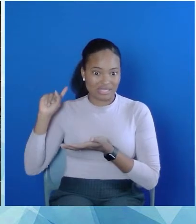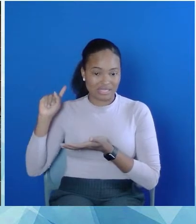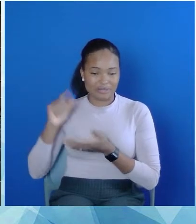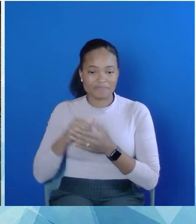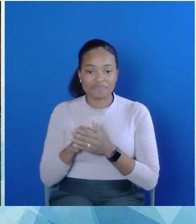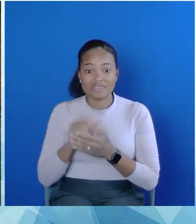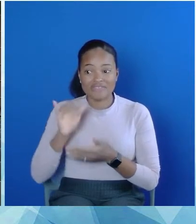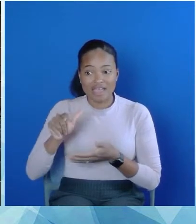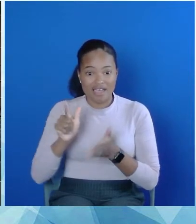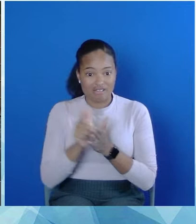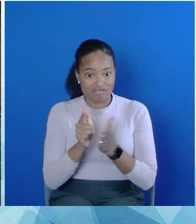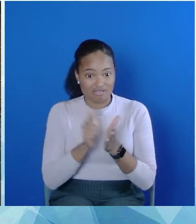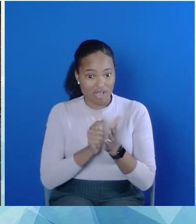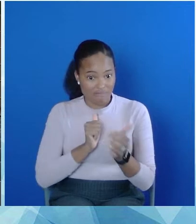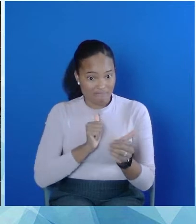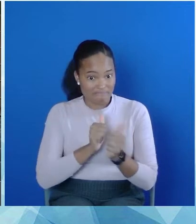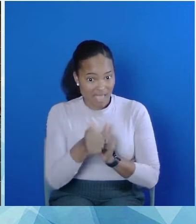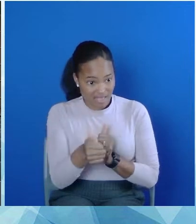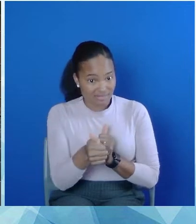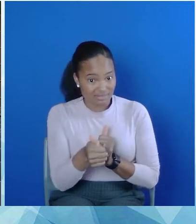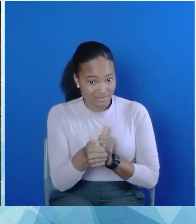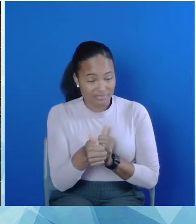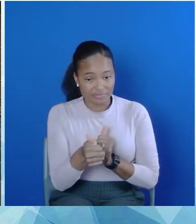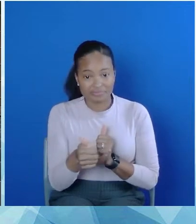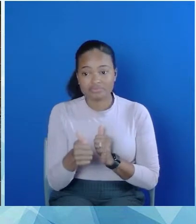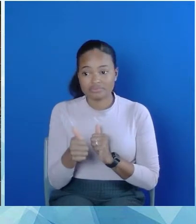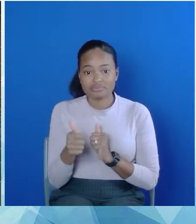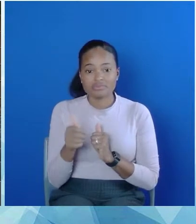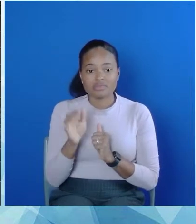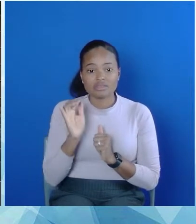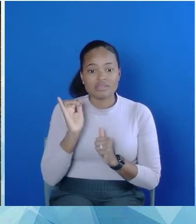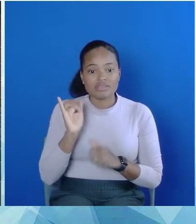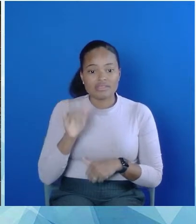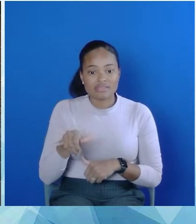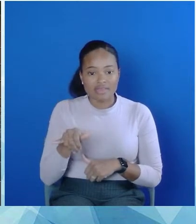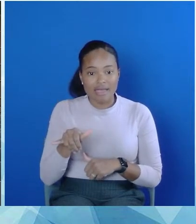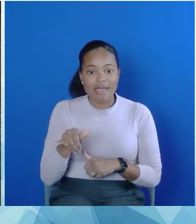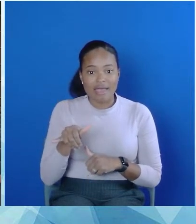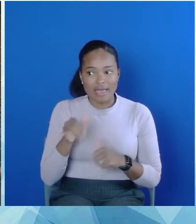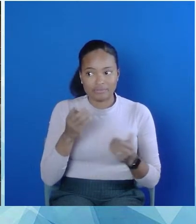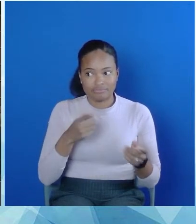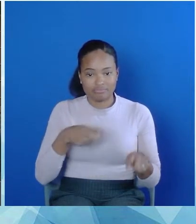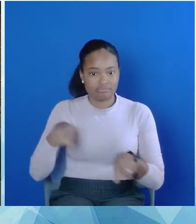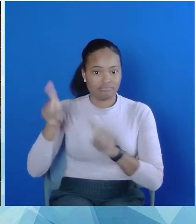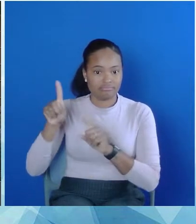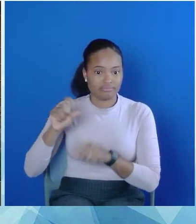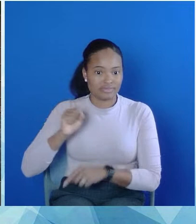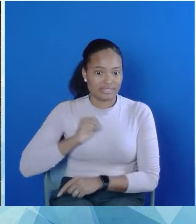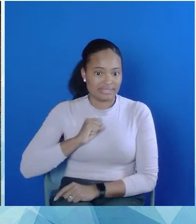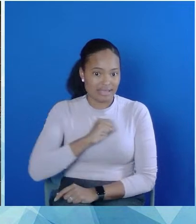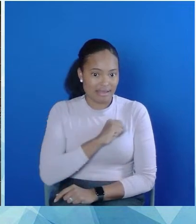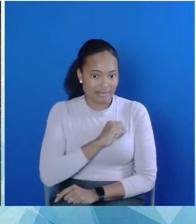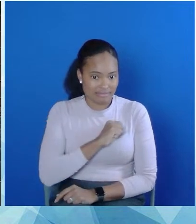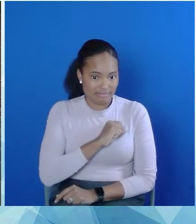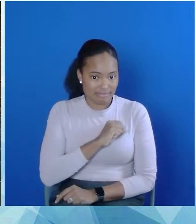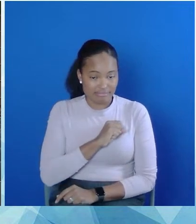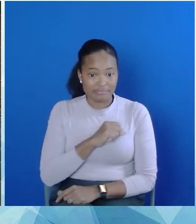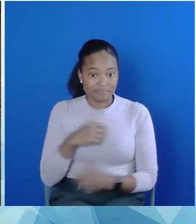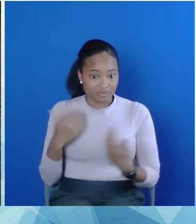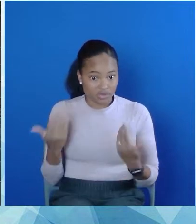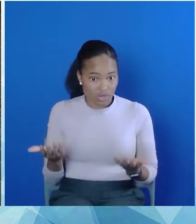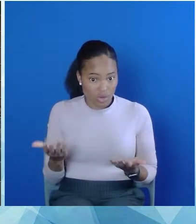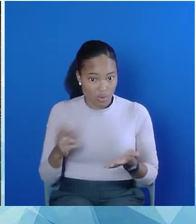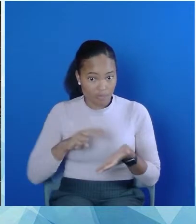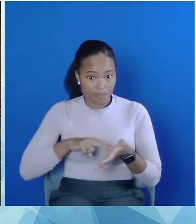bill did pass out of the House unanimously. It was transmitted to the Senate. That having been said, it